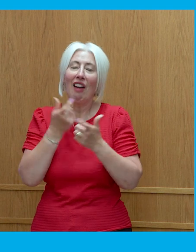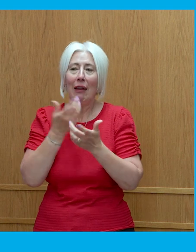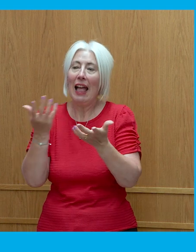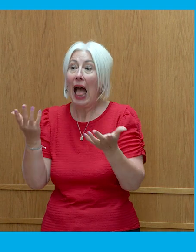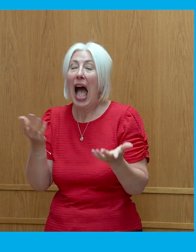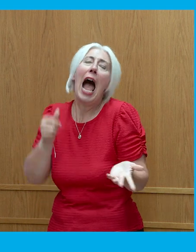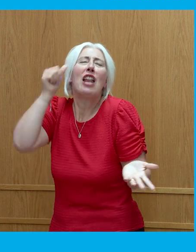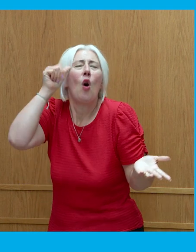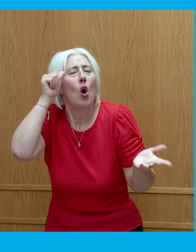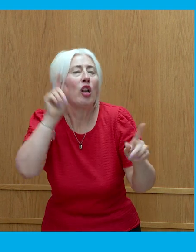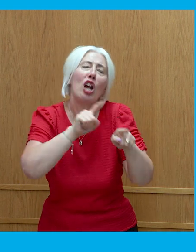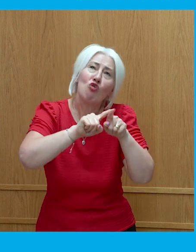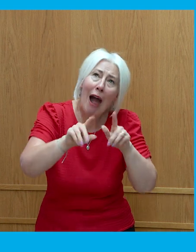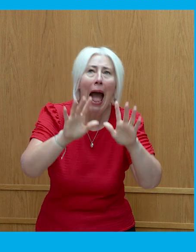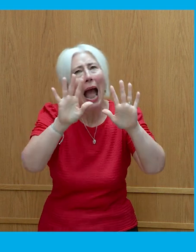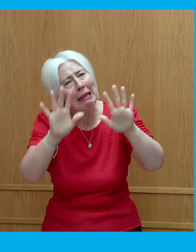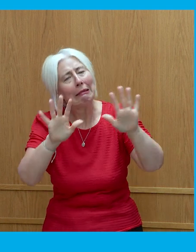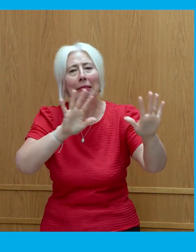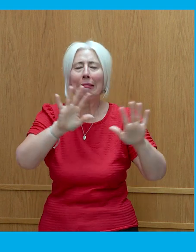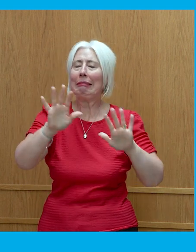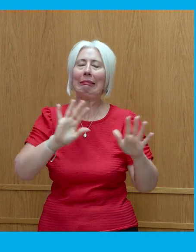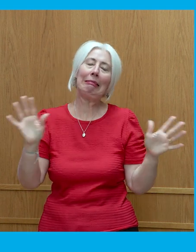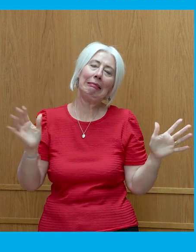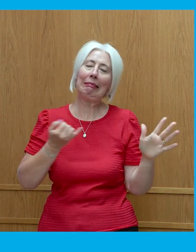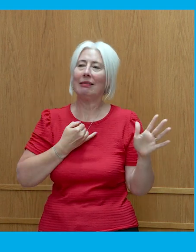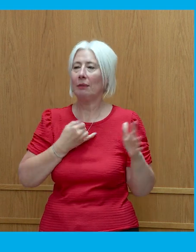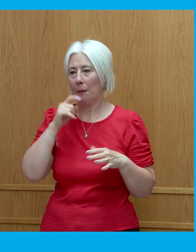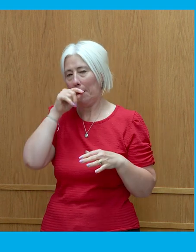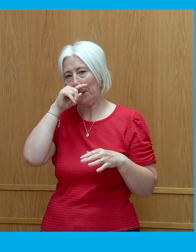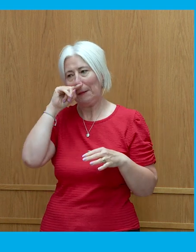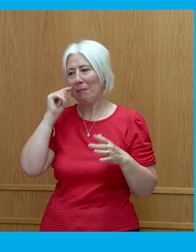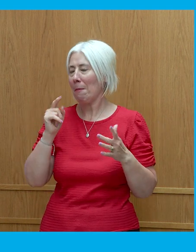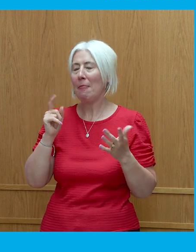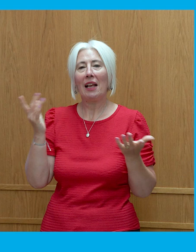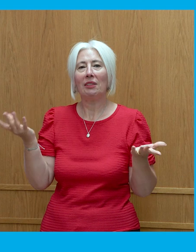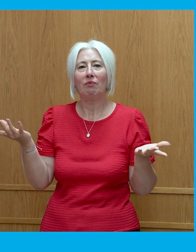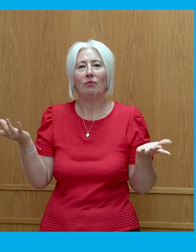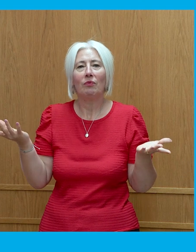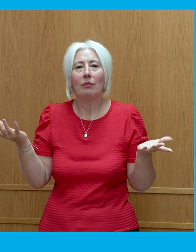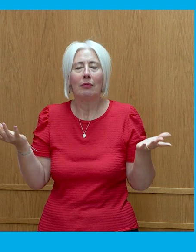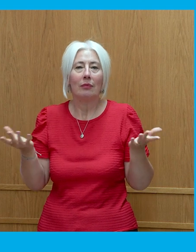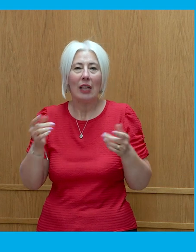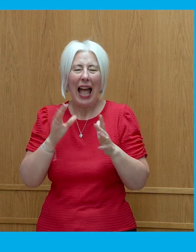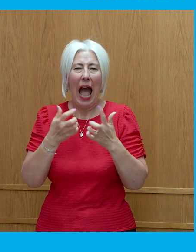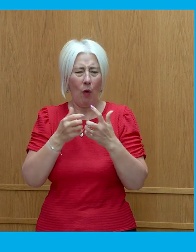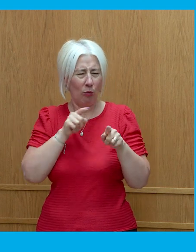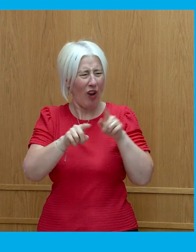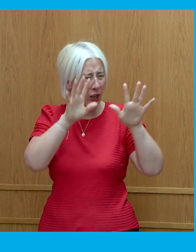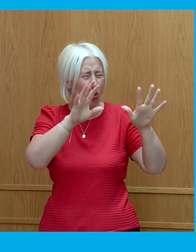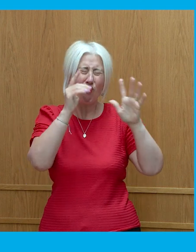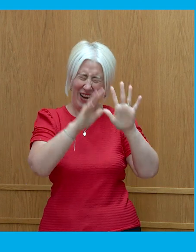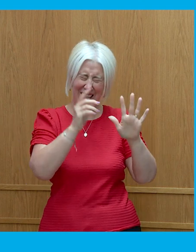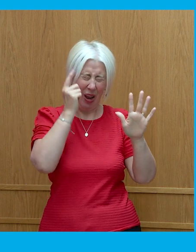I always try to sort of like, I don't know if I'm wasting my time, I but an like answer. Trying to rationalize what he does,